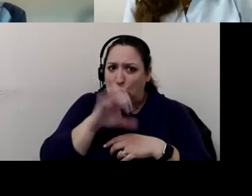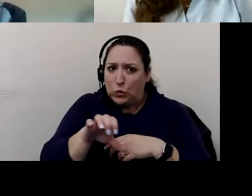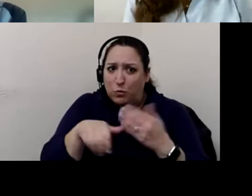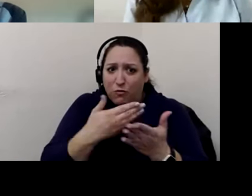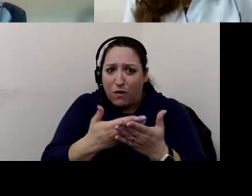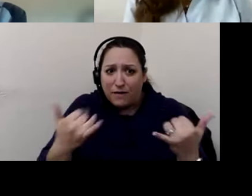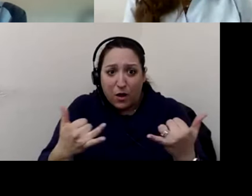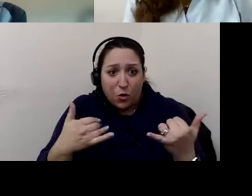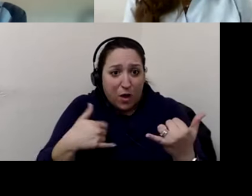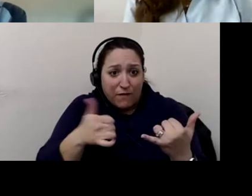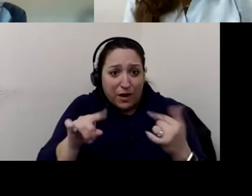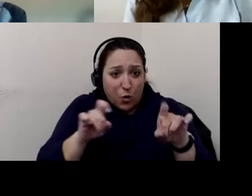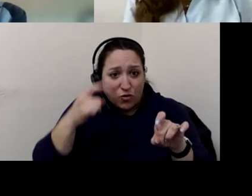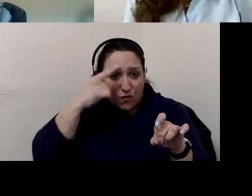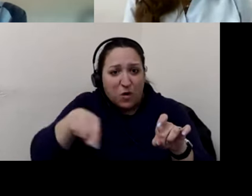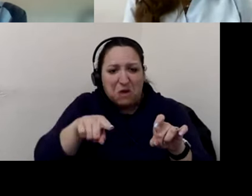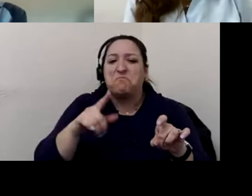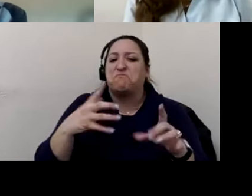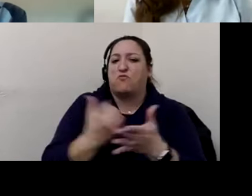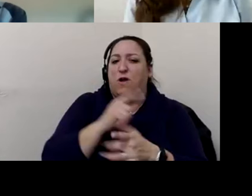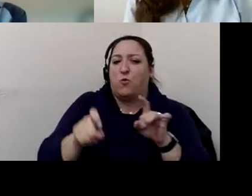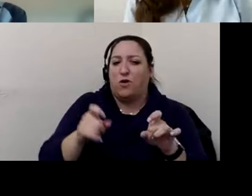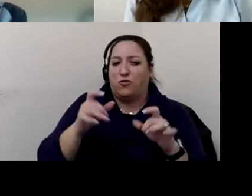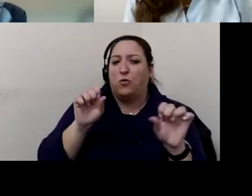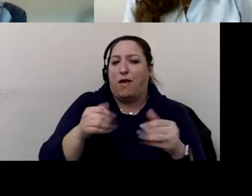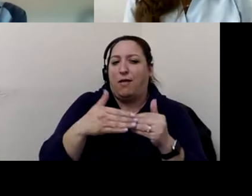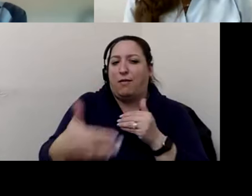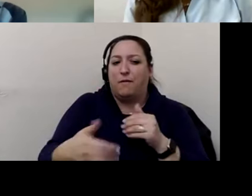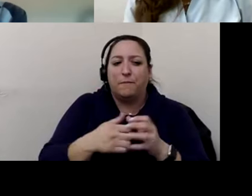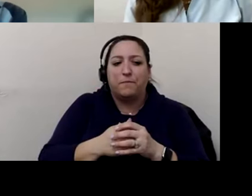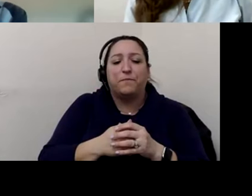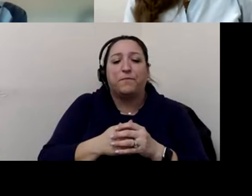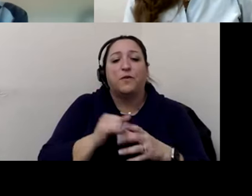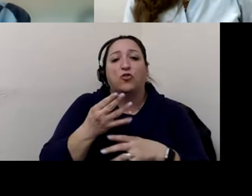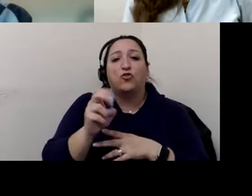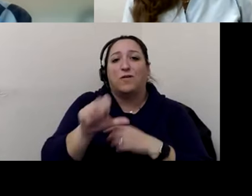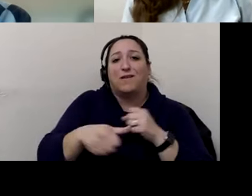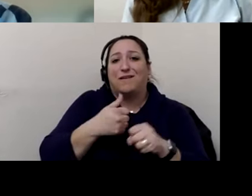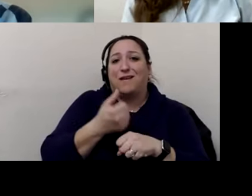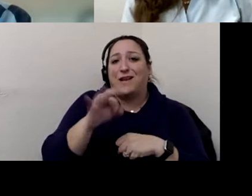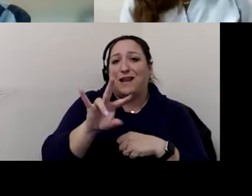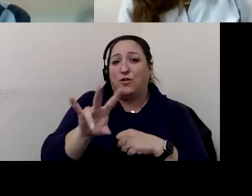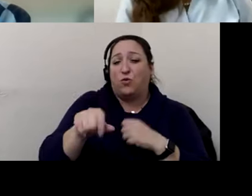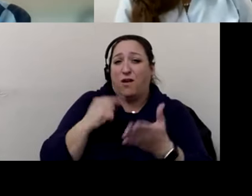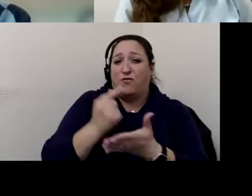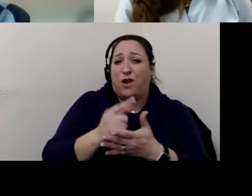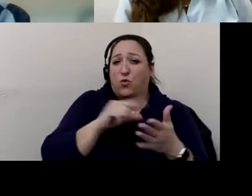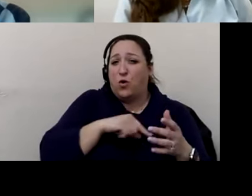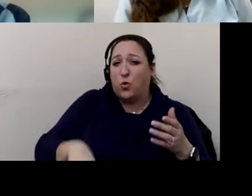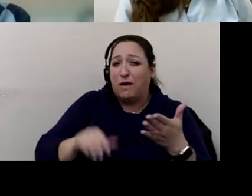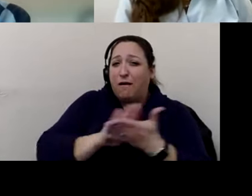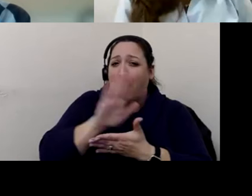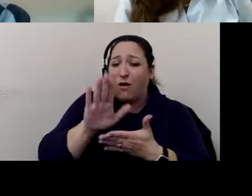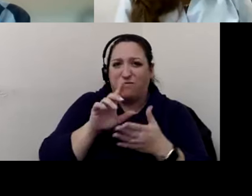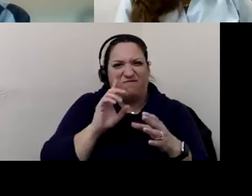have questions for him, he'll be there. In June 1972, I graduated from Queens College, which is